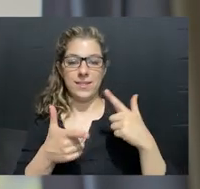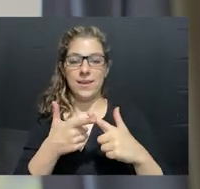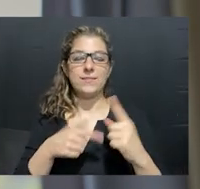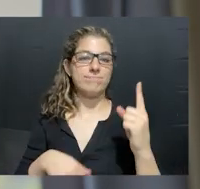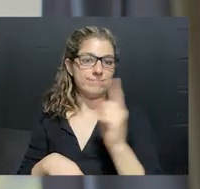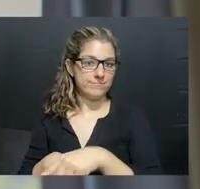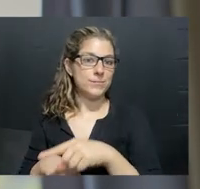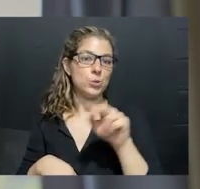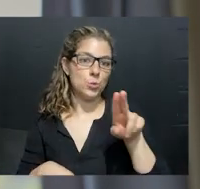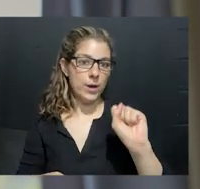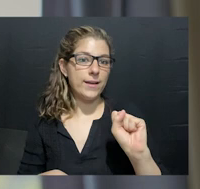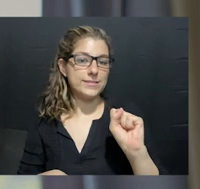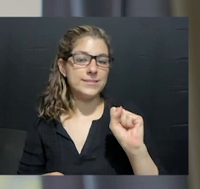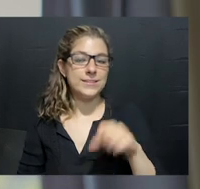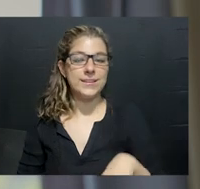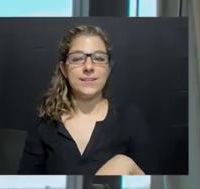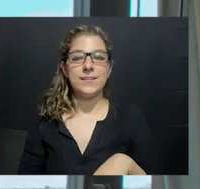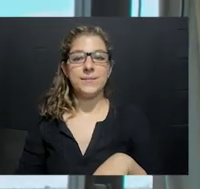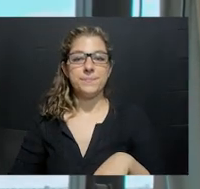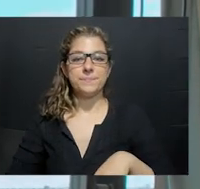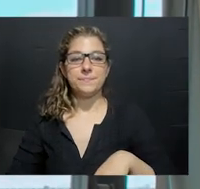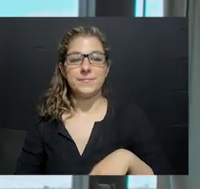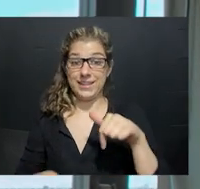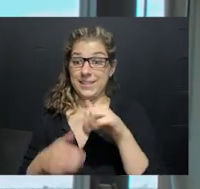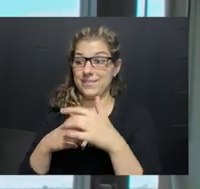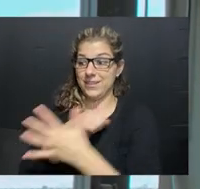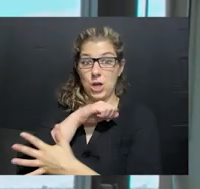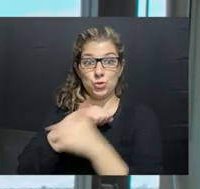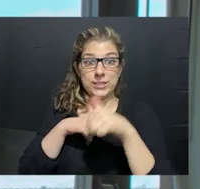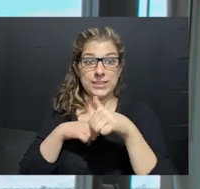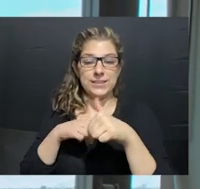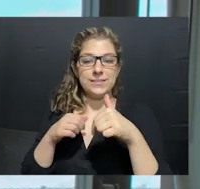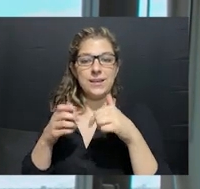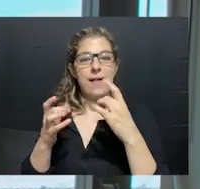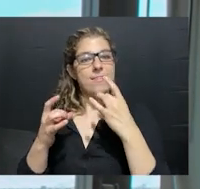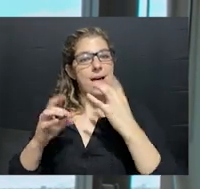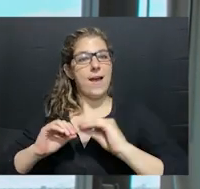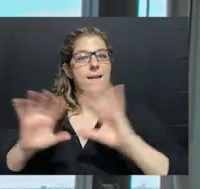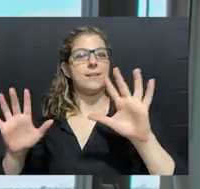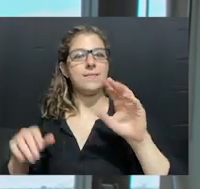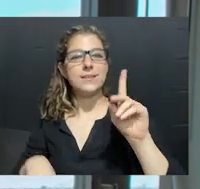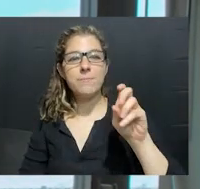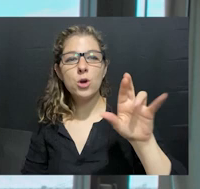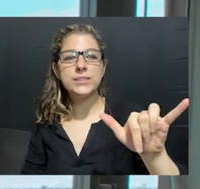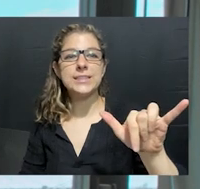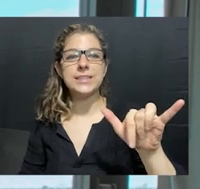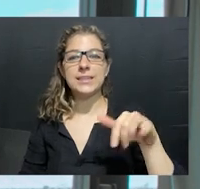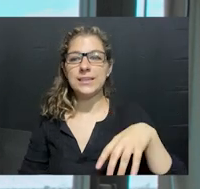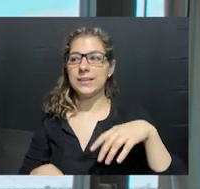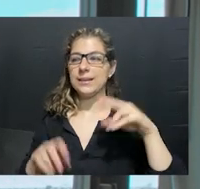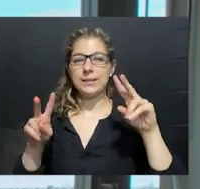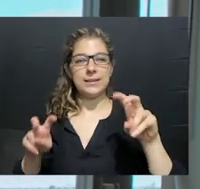your way to the United States of America. This country has traditionally been a beacon of democracy,